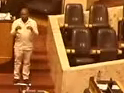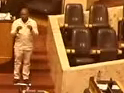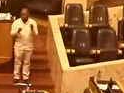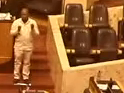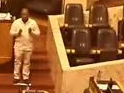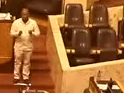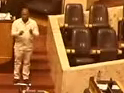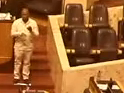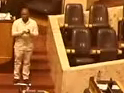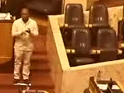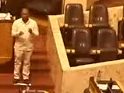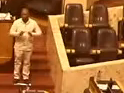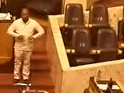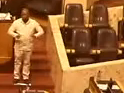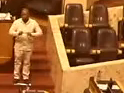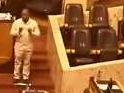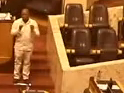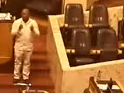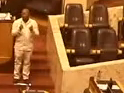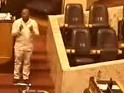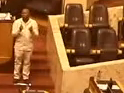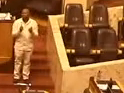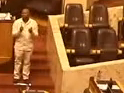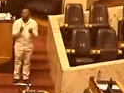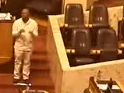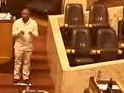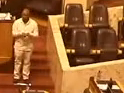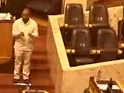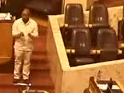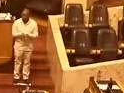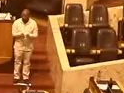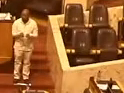contractors with a total project value of